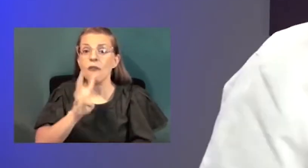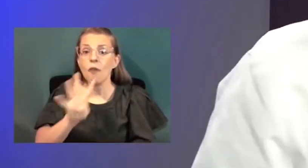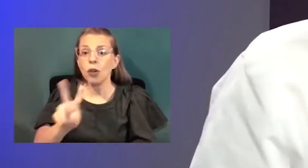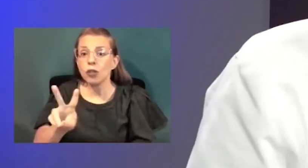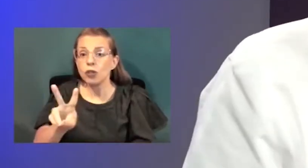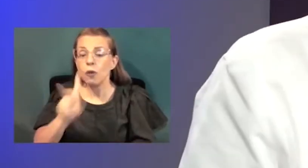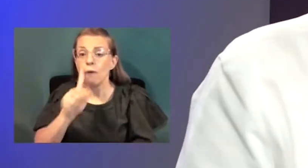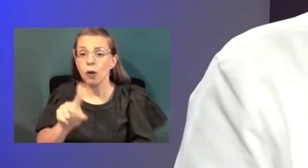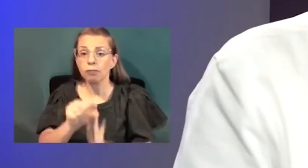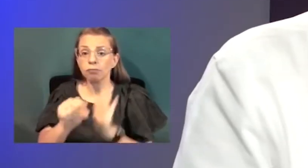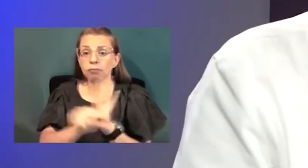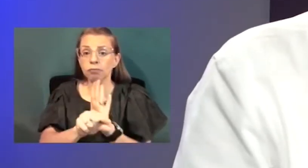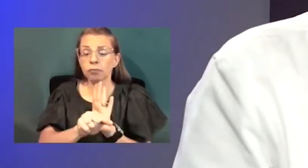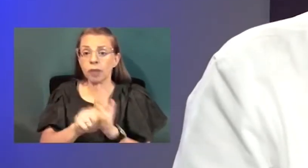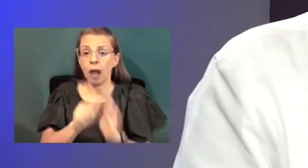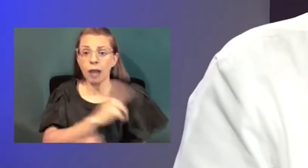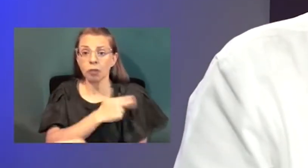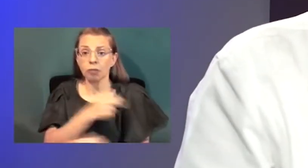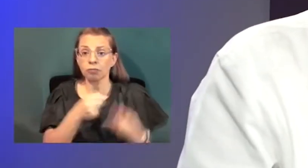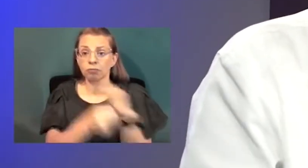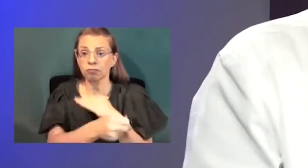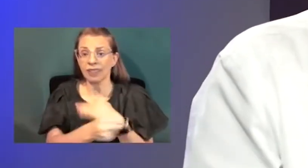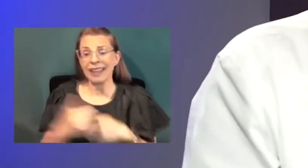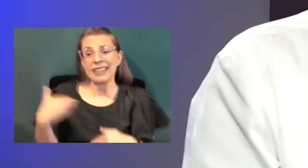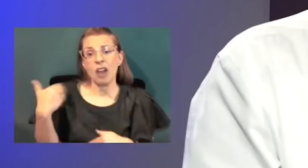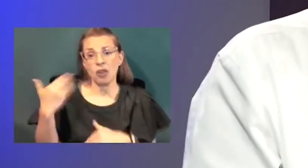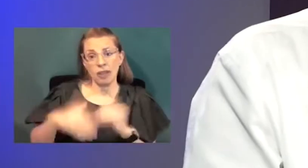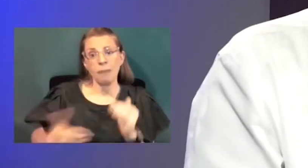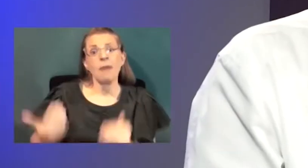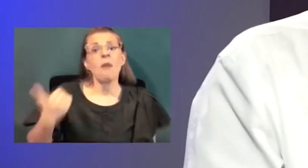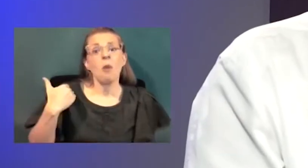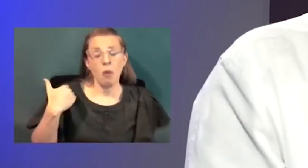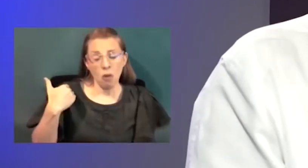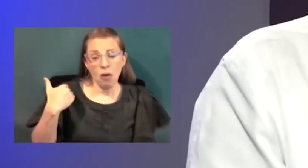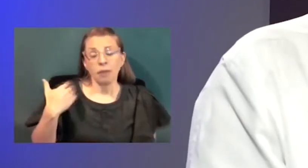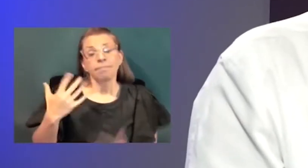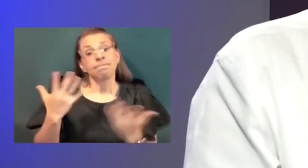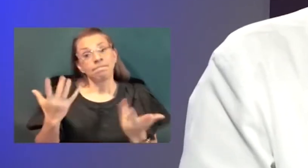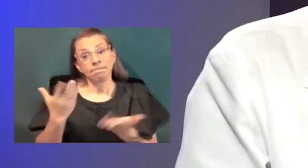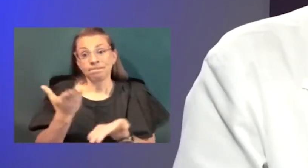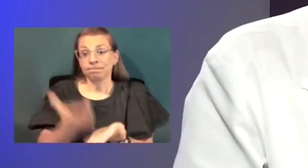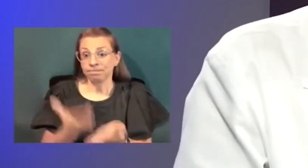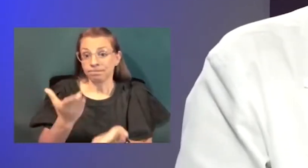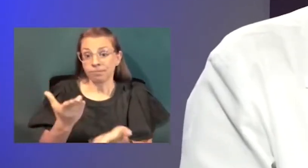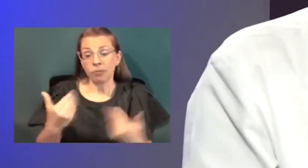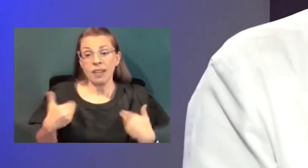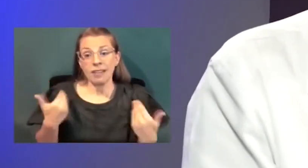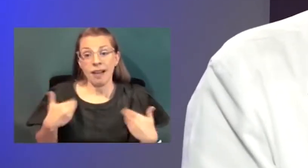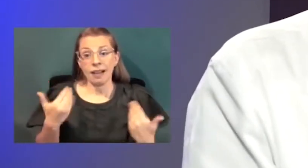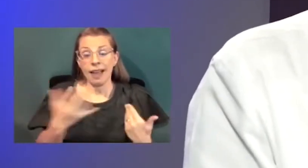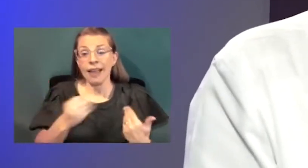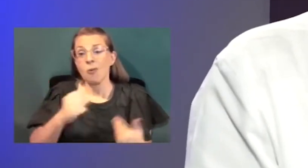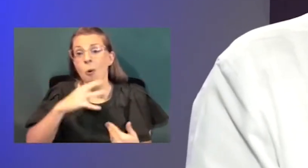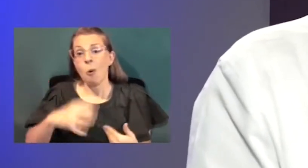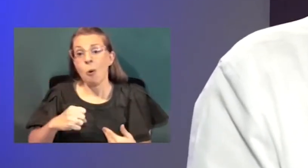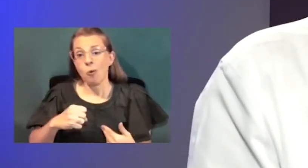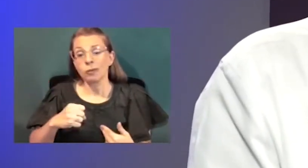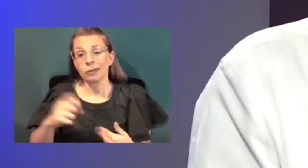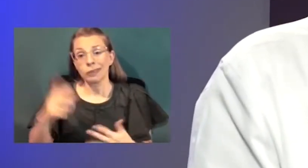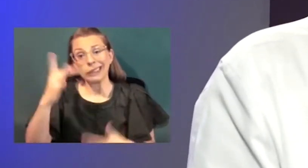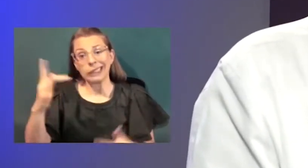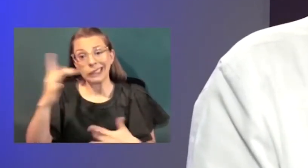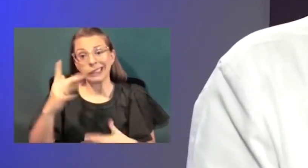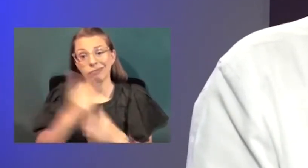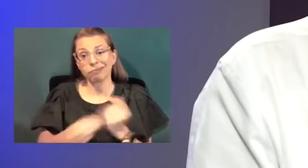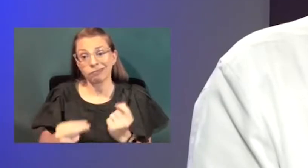lot younger than what we saw before. And so I think it just demonstrates that it is a young and an old disease. And the second thing is, you don't have to be